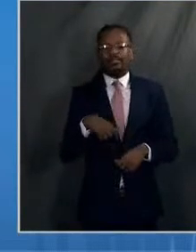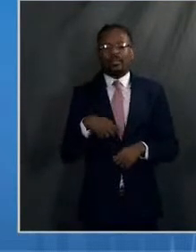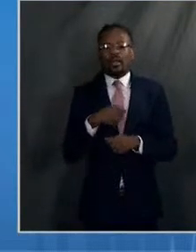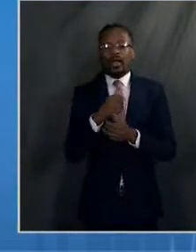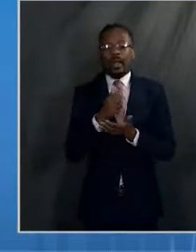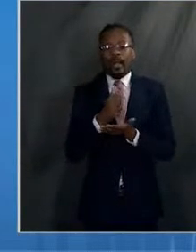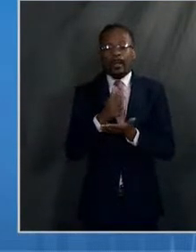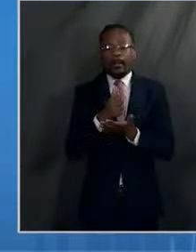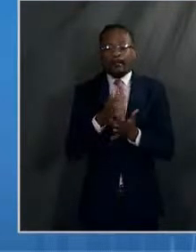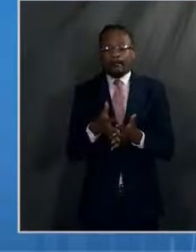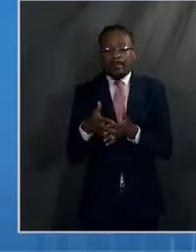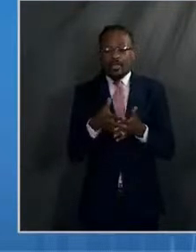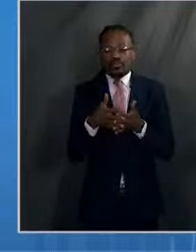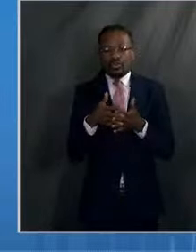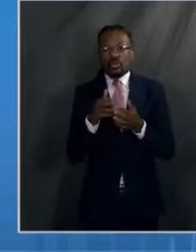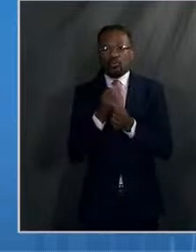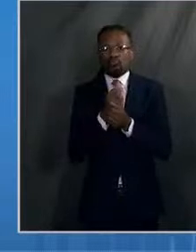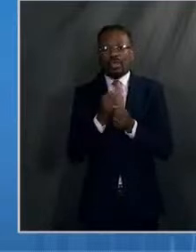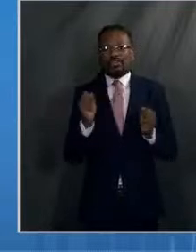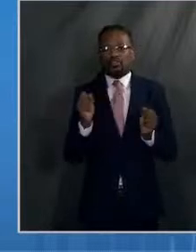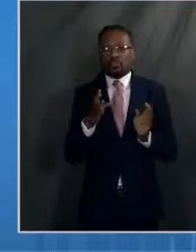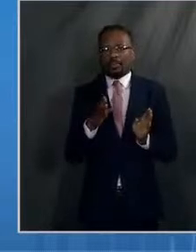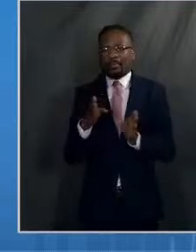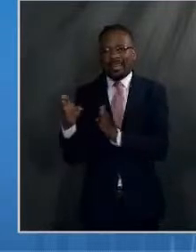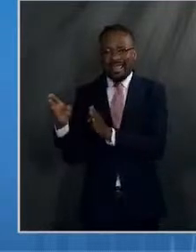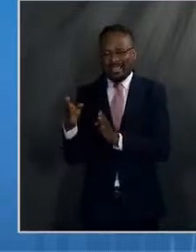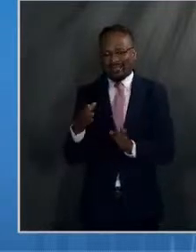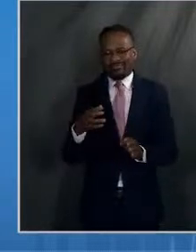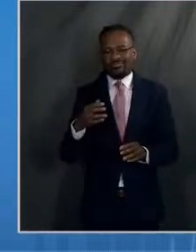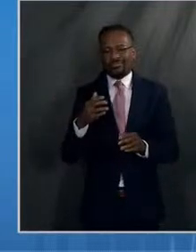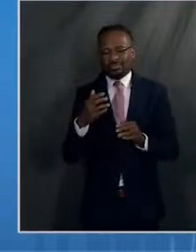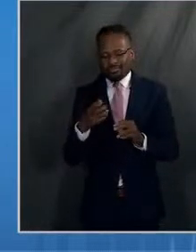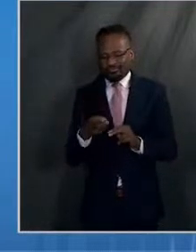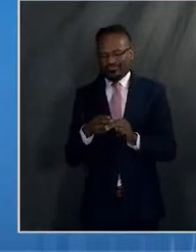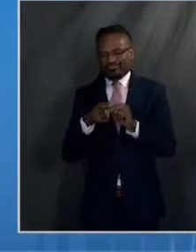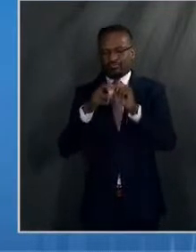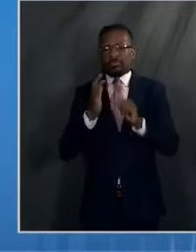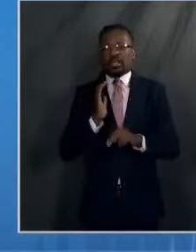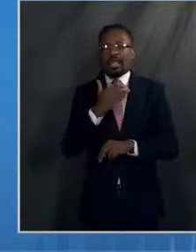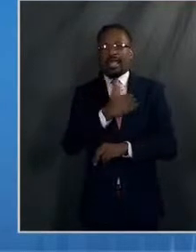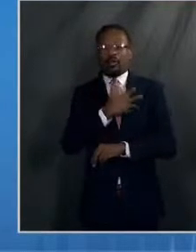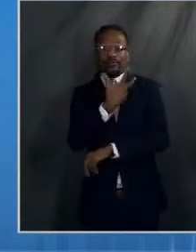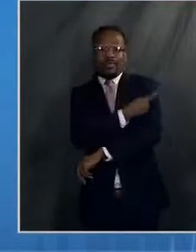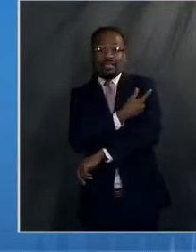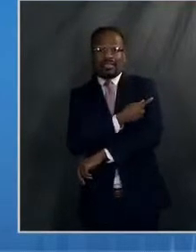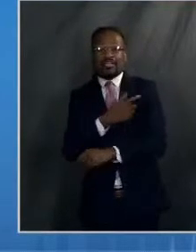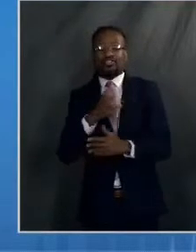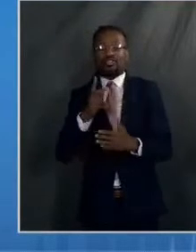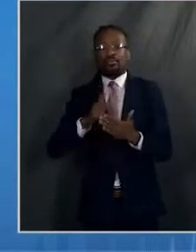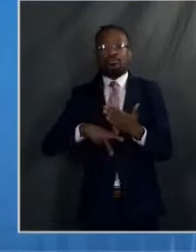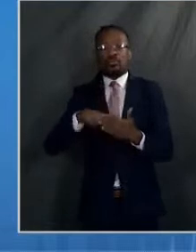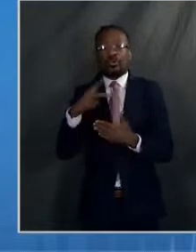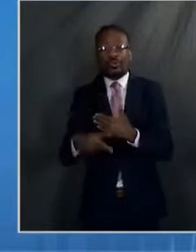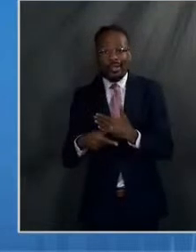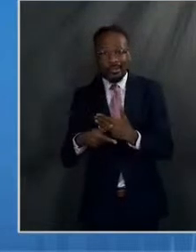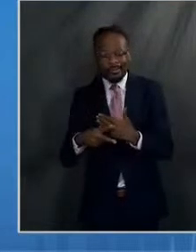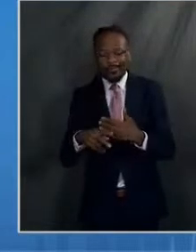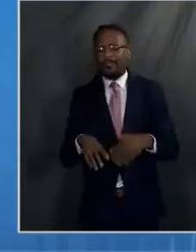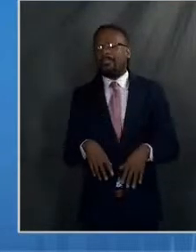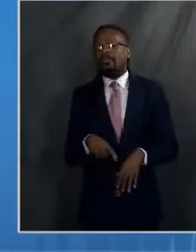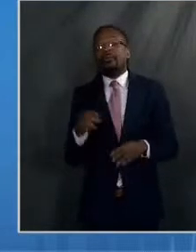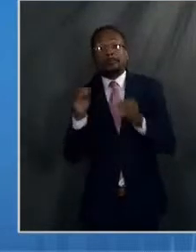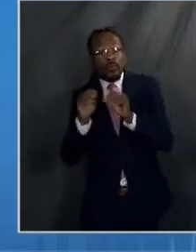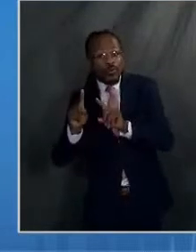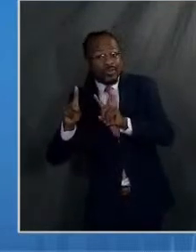the funding we need to continue to scale up our vaccination program, as well as for more testing, more